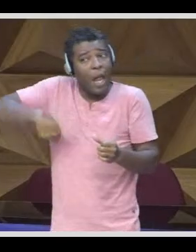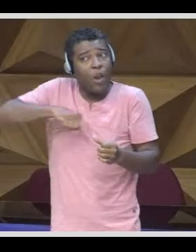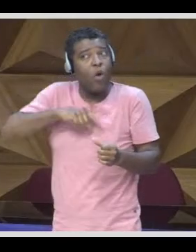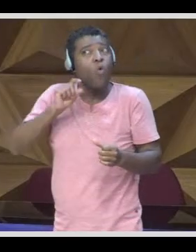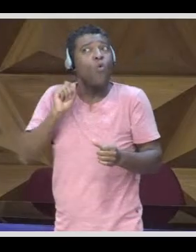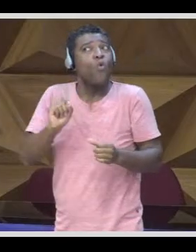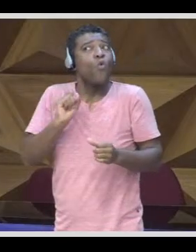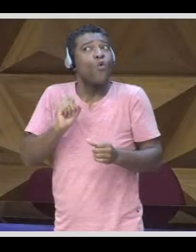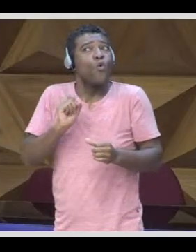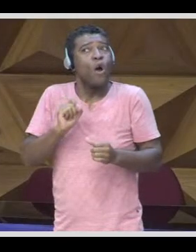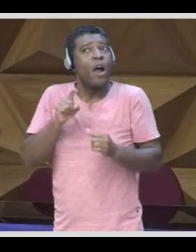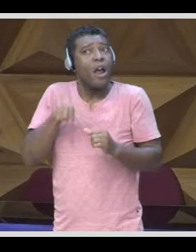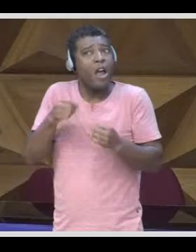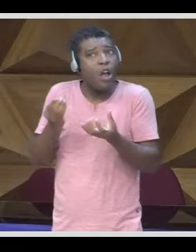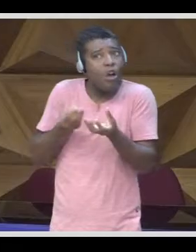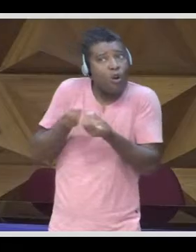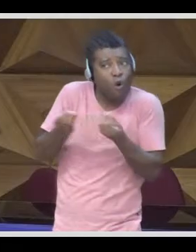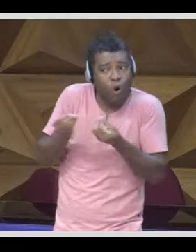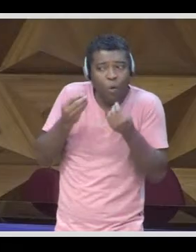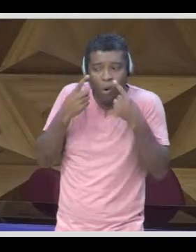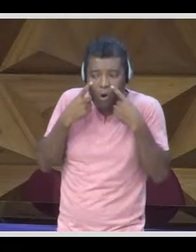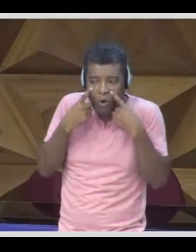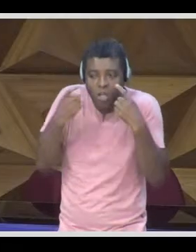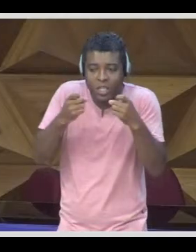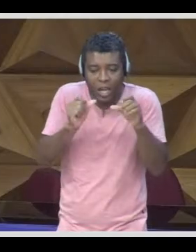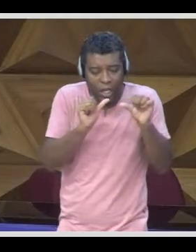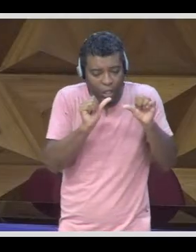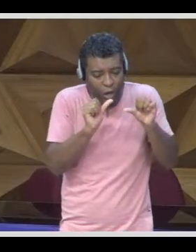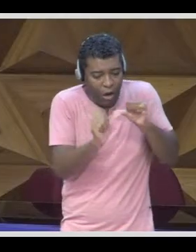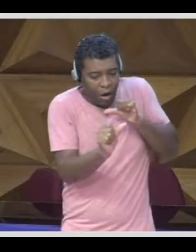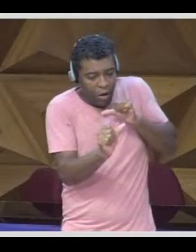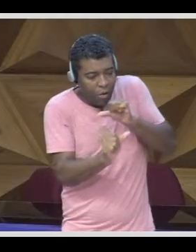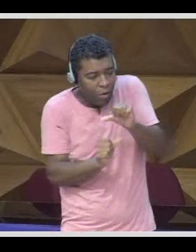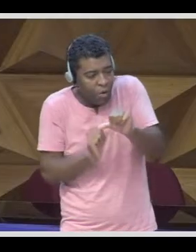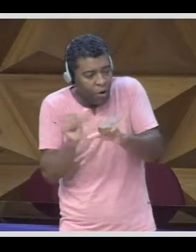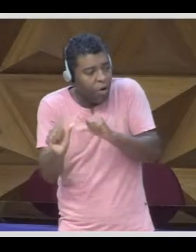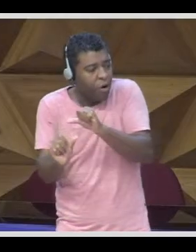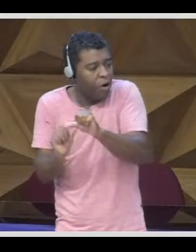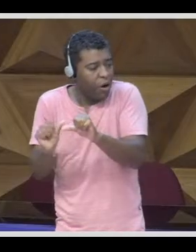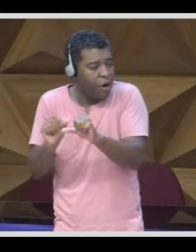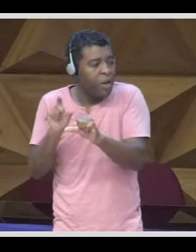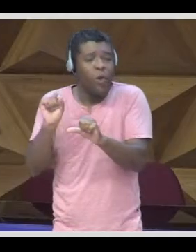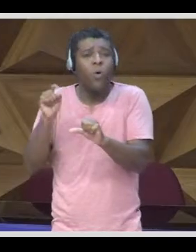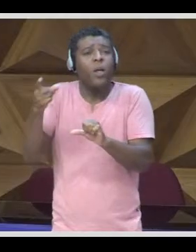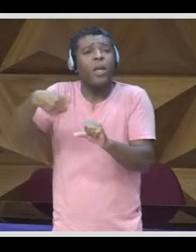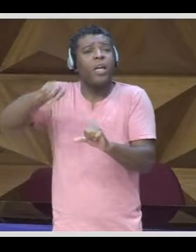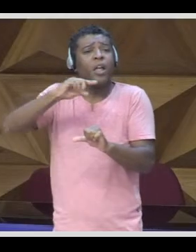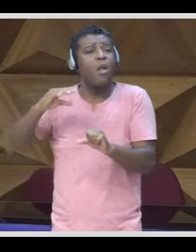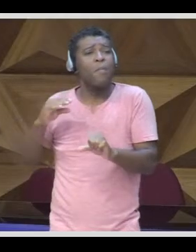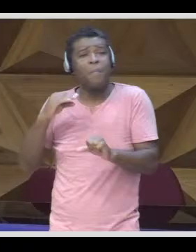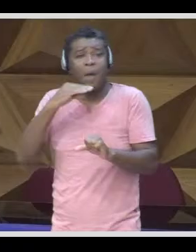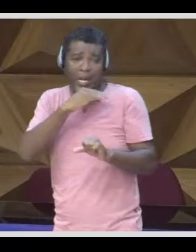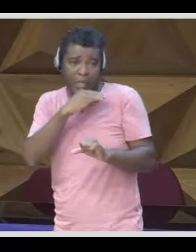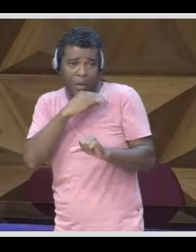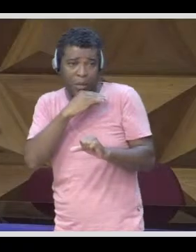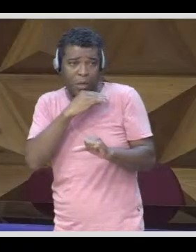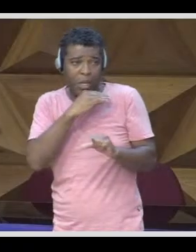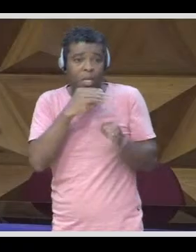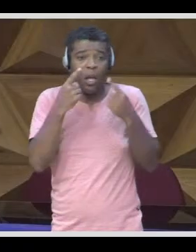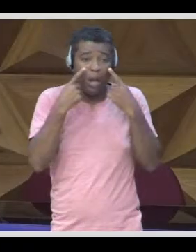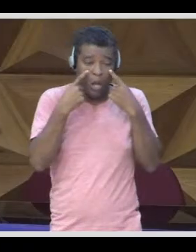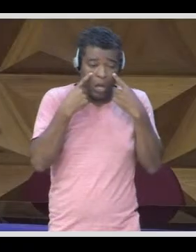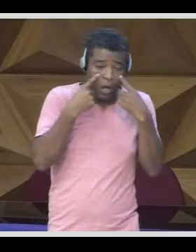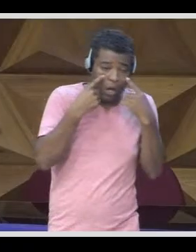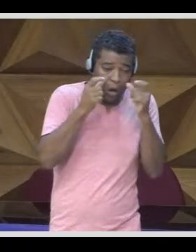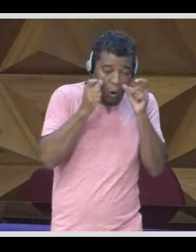curiosity stimulation change. So what we see here is that most of the times, the curiosity remains pretty much under the same